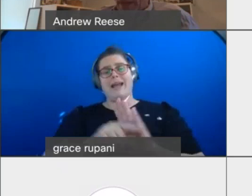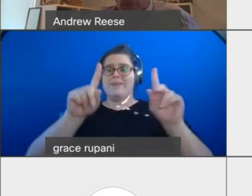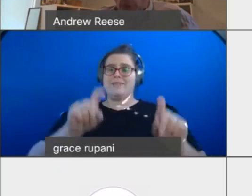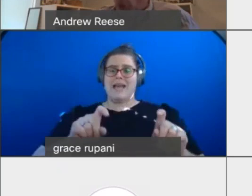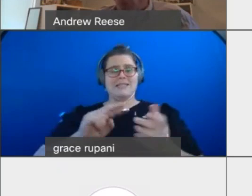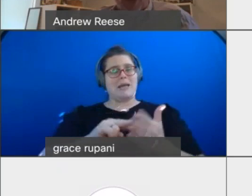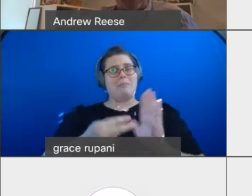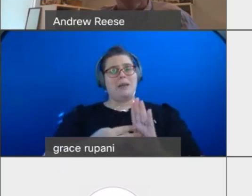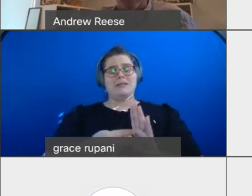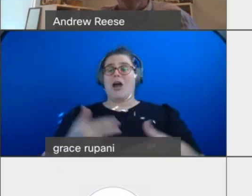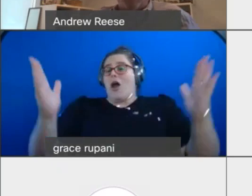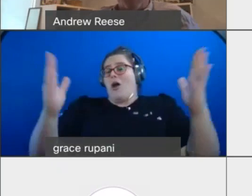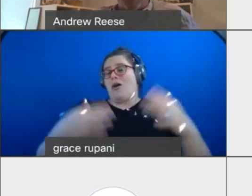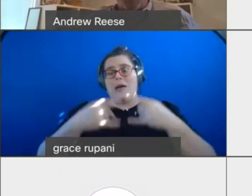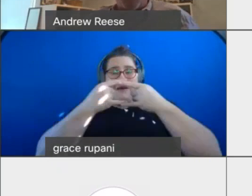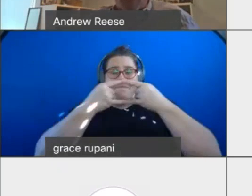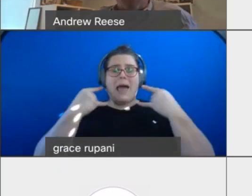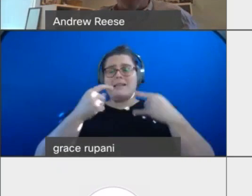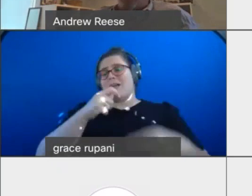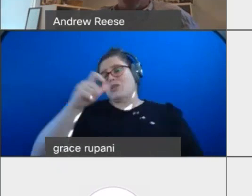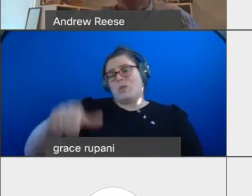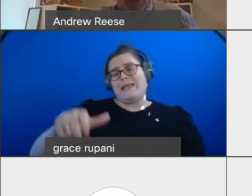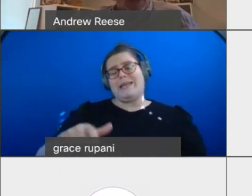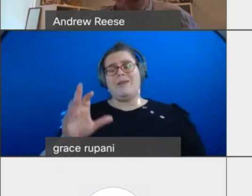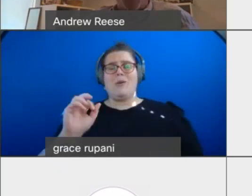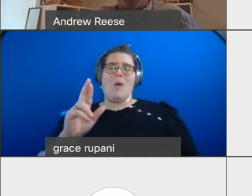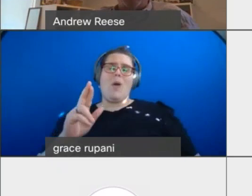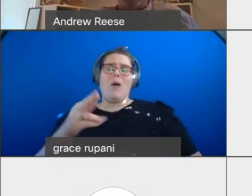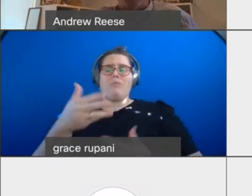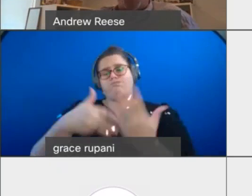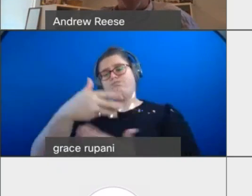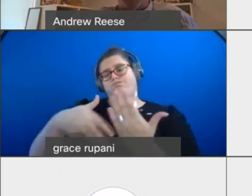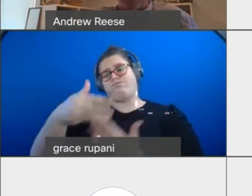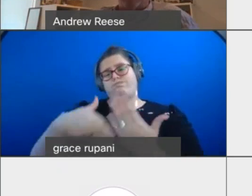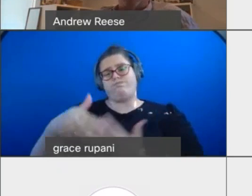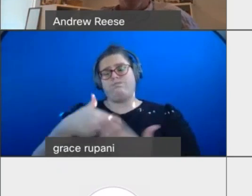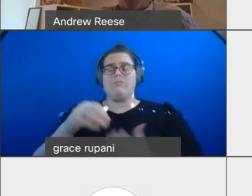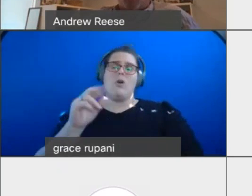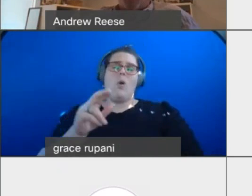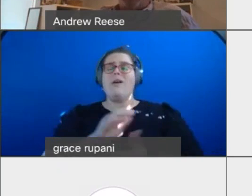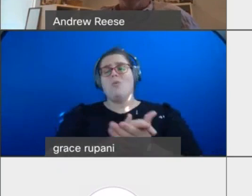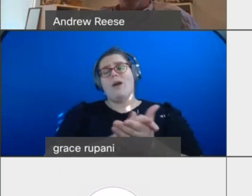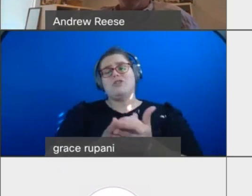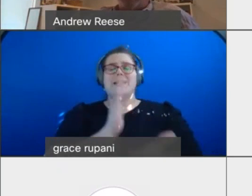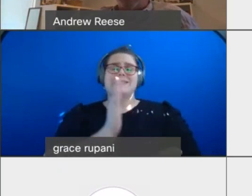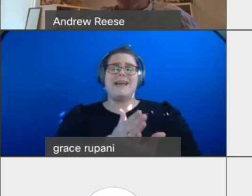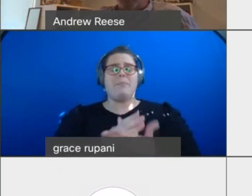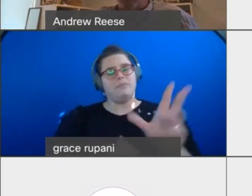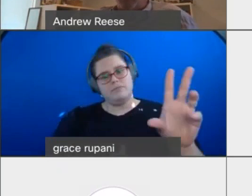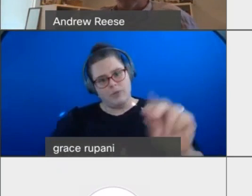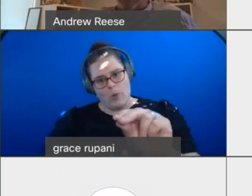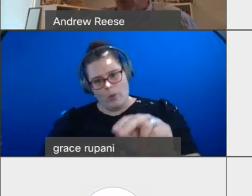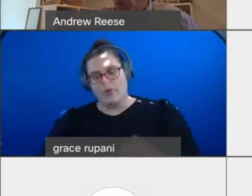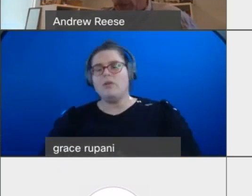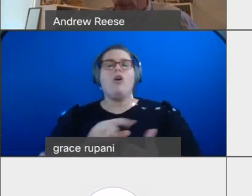wear a mask, that you don't practice, safe physical distance, that you don't continue to wash your hands. All of those things continue